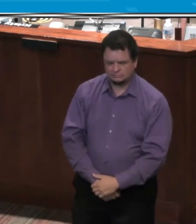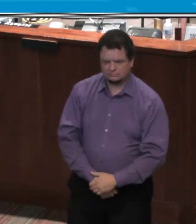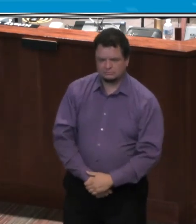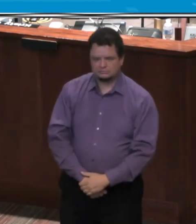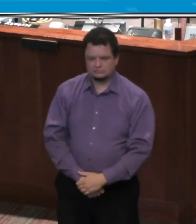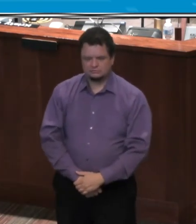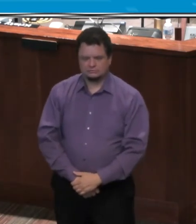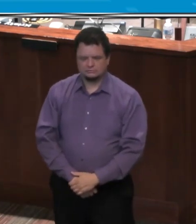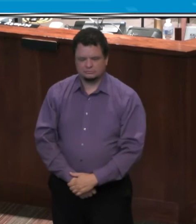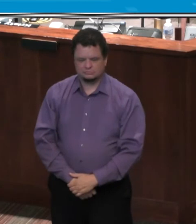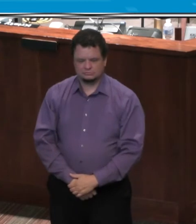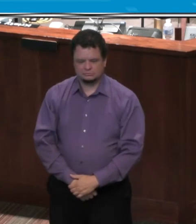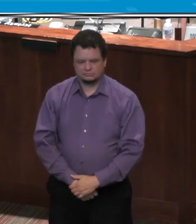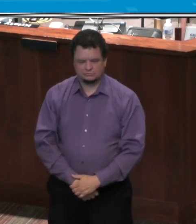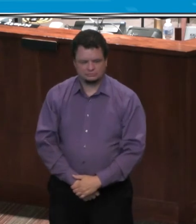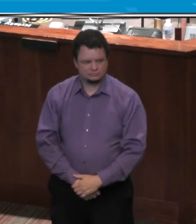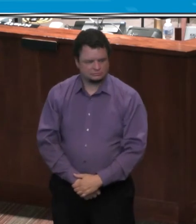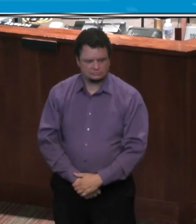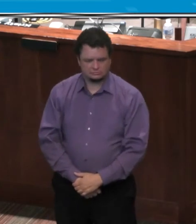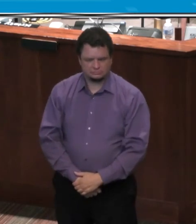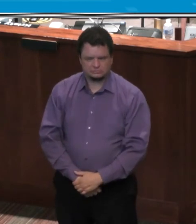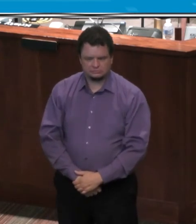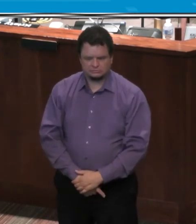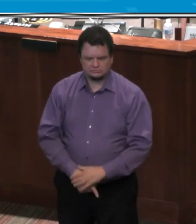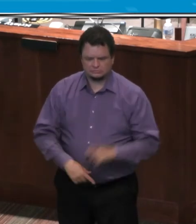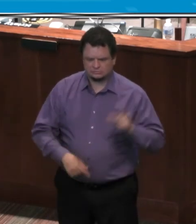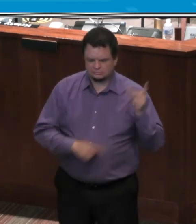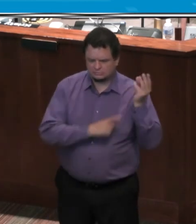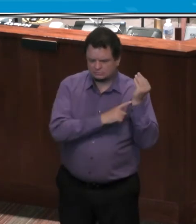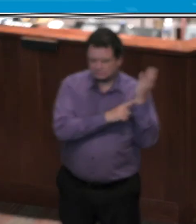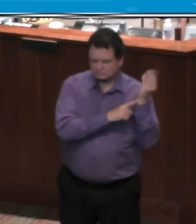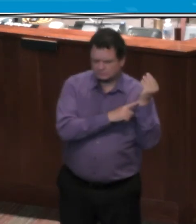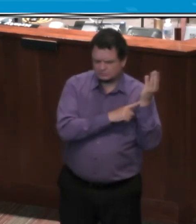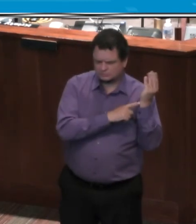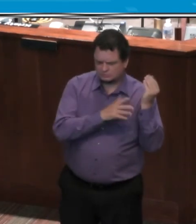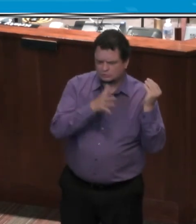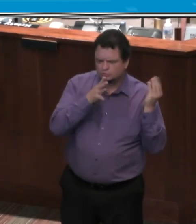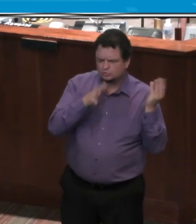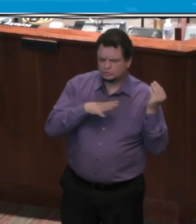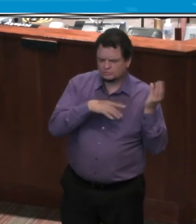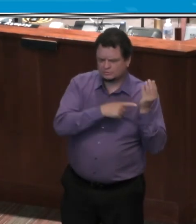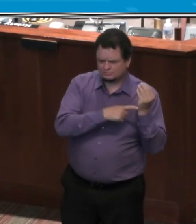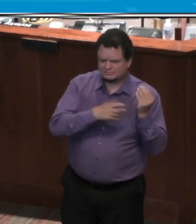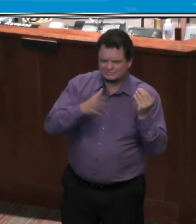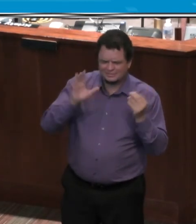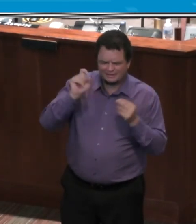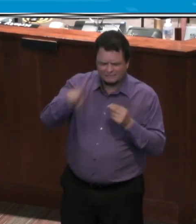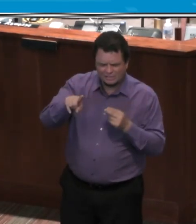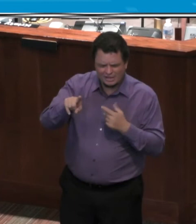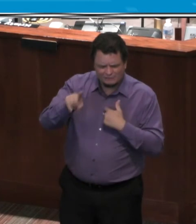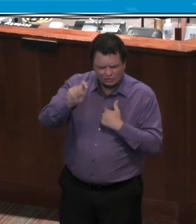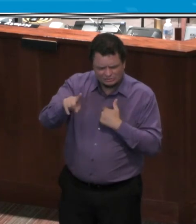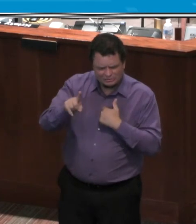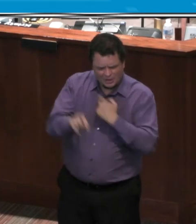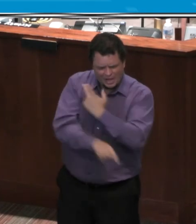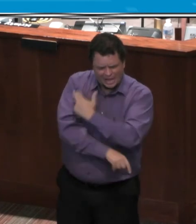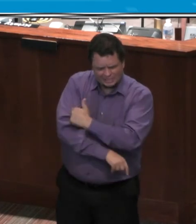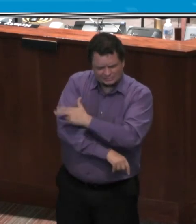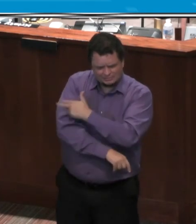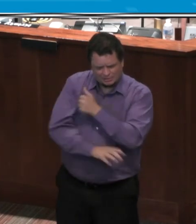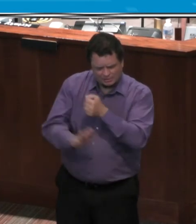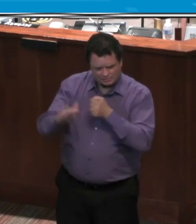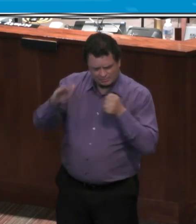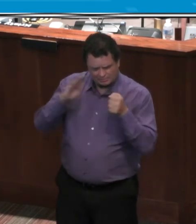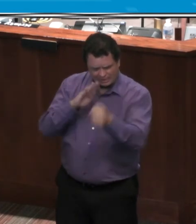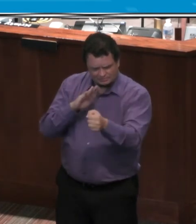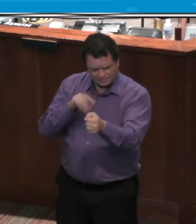I didn't have a question. It was about the hospitalizations, and was partly answered because they're regional hospitals. But what comes up on council a lot is